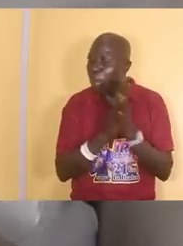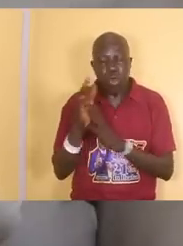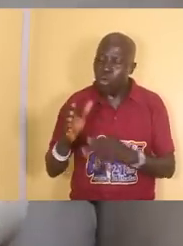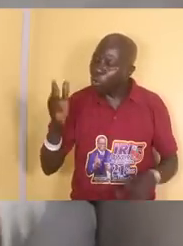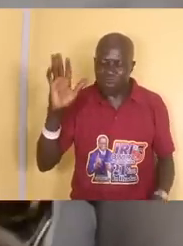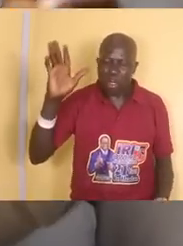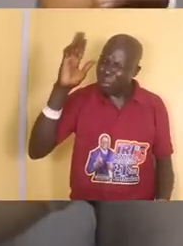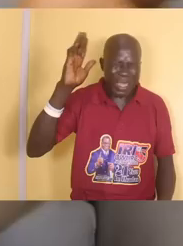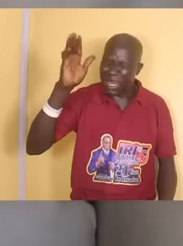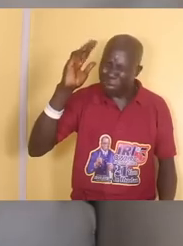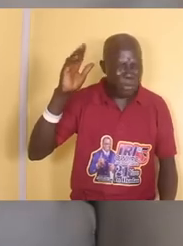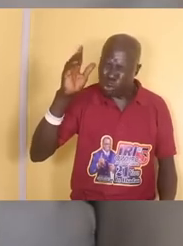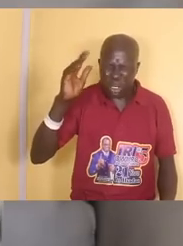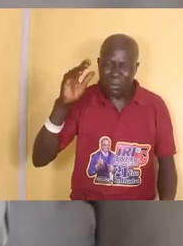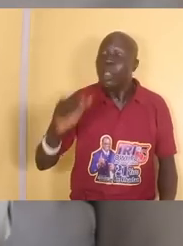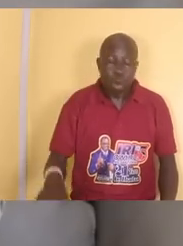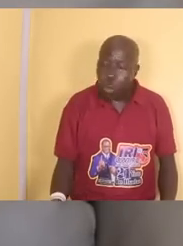need him now.